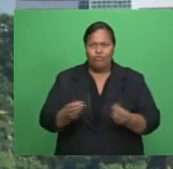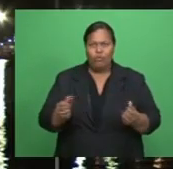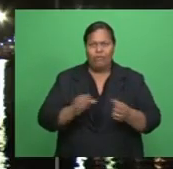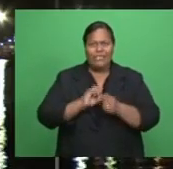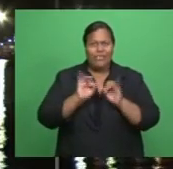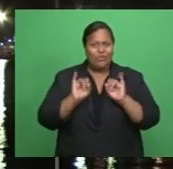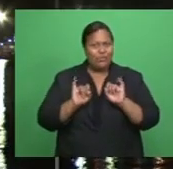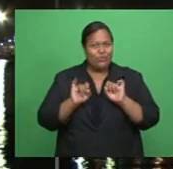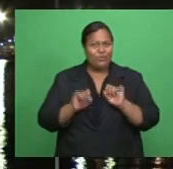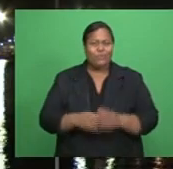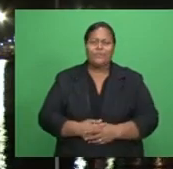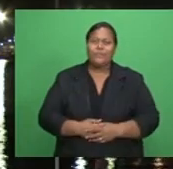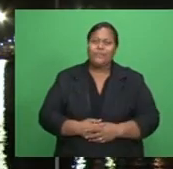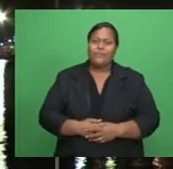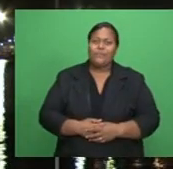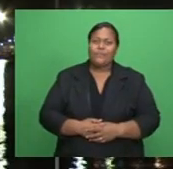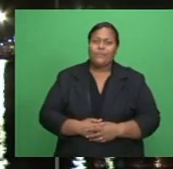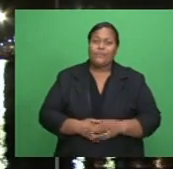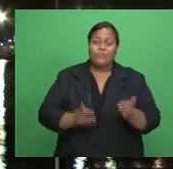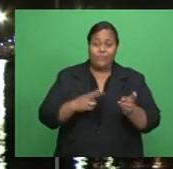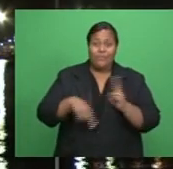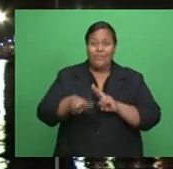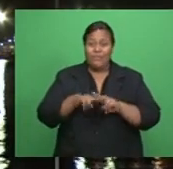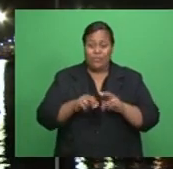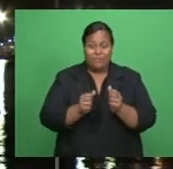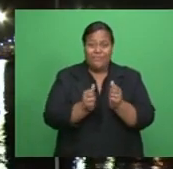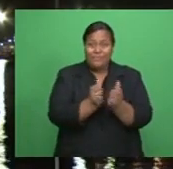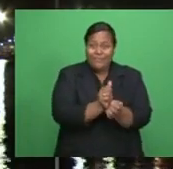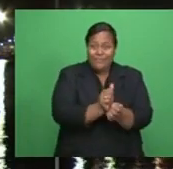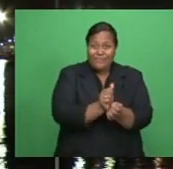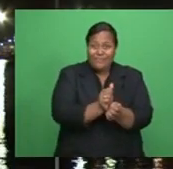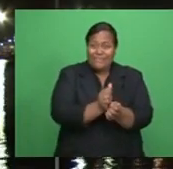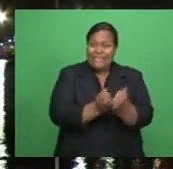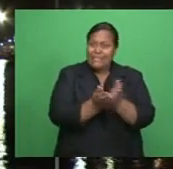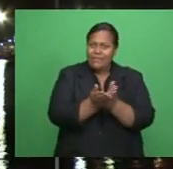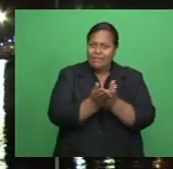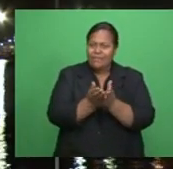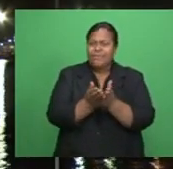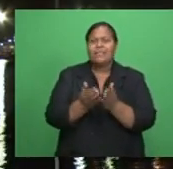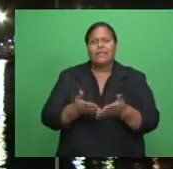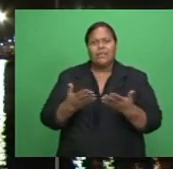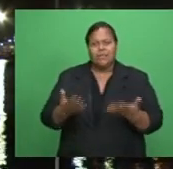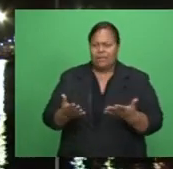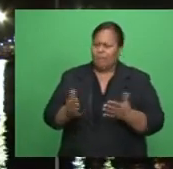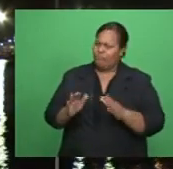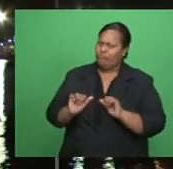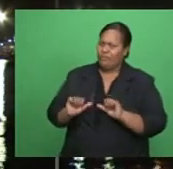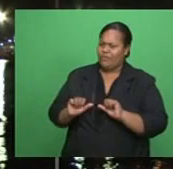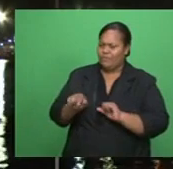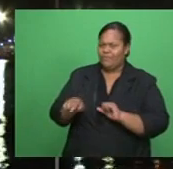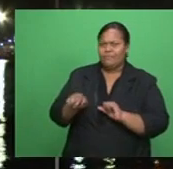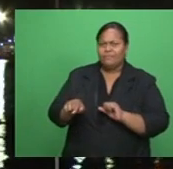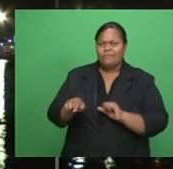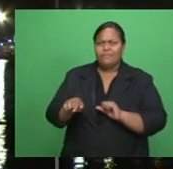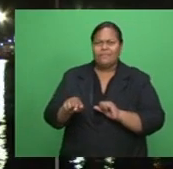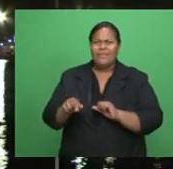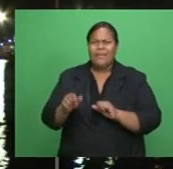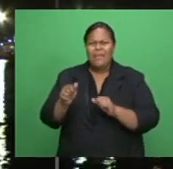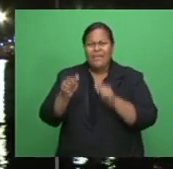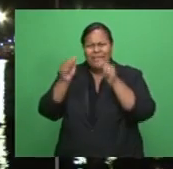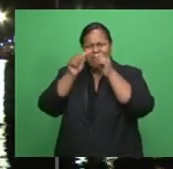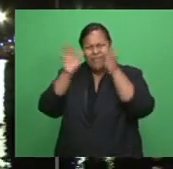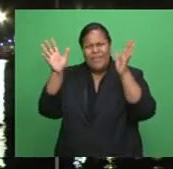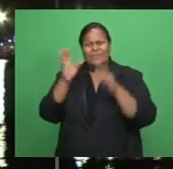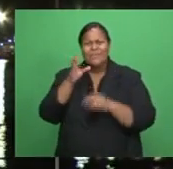News. The Fiji Corrections Service has defended the rehabilitation of former Fiji Sevens rep Aminoni Nasila Sila, who